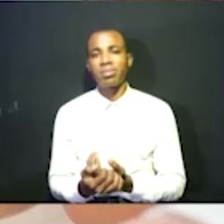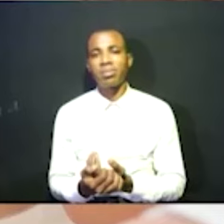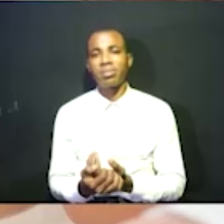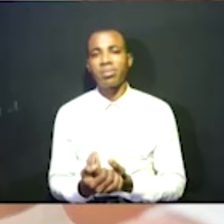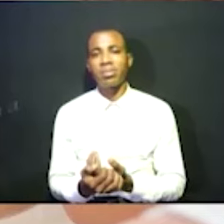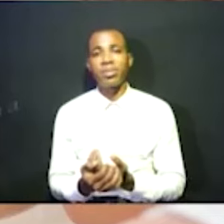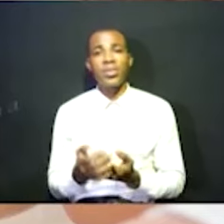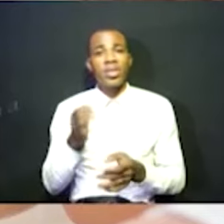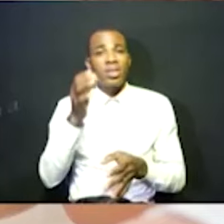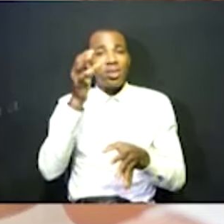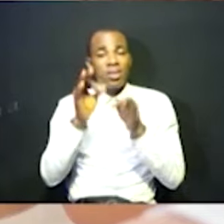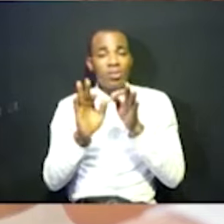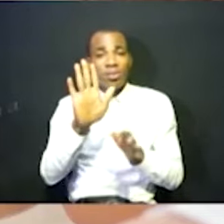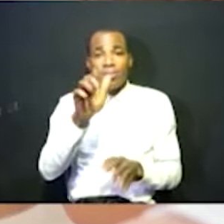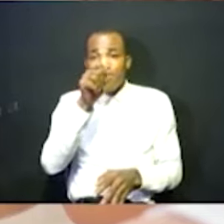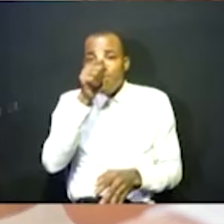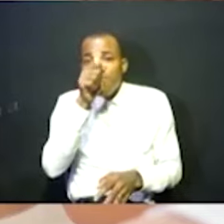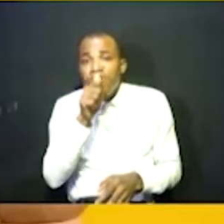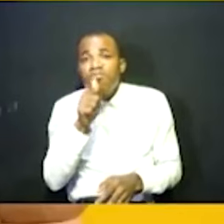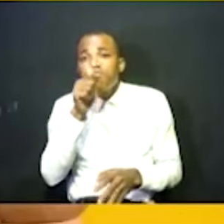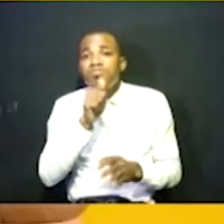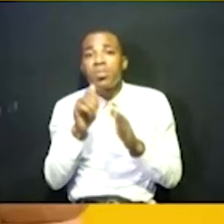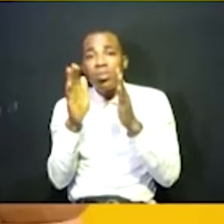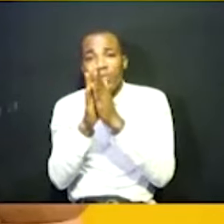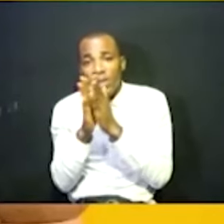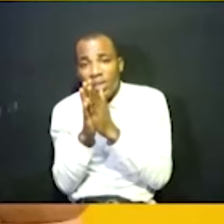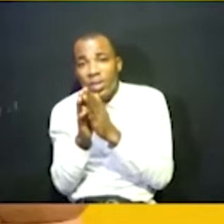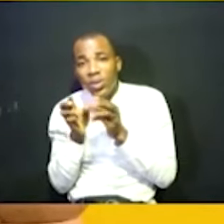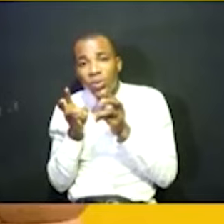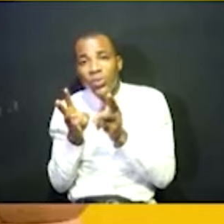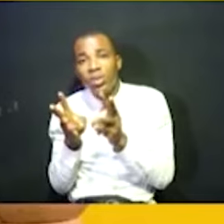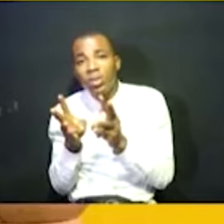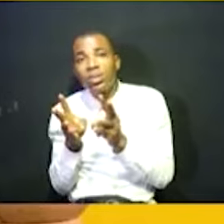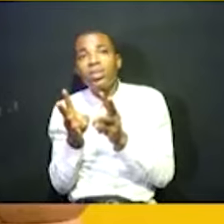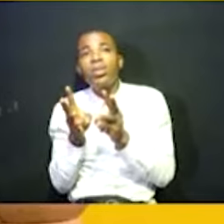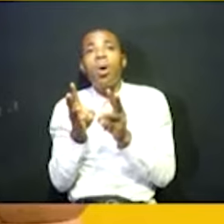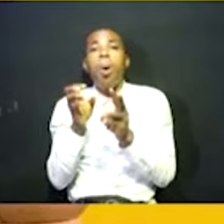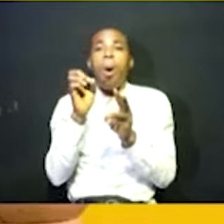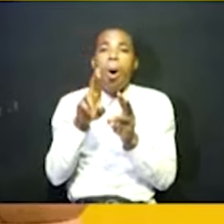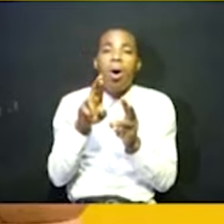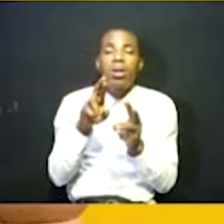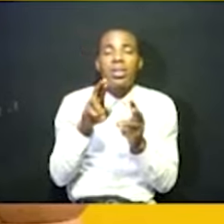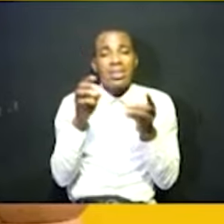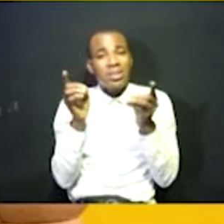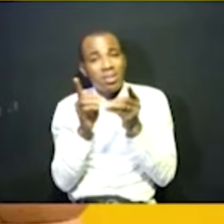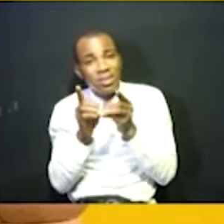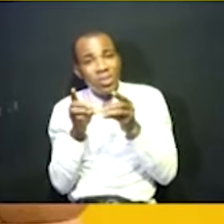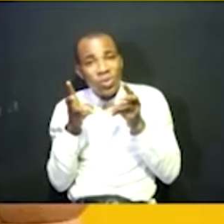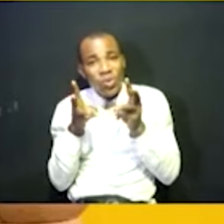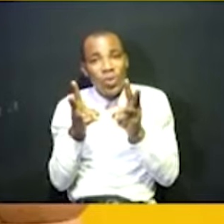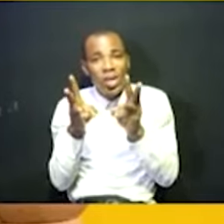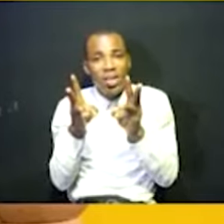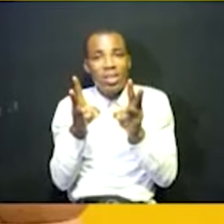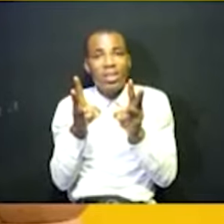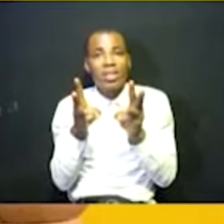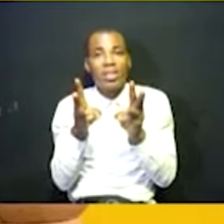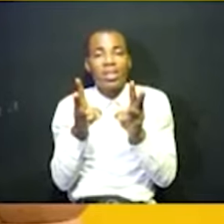your private prayer life or your devotional life was watched by someone aside